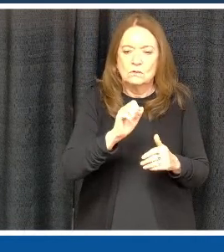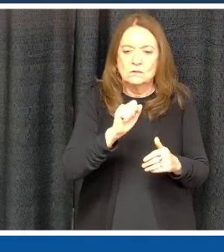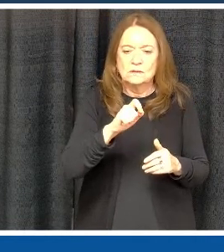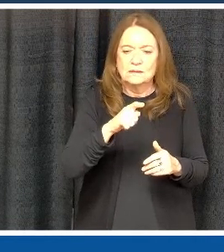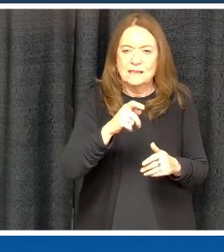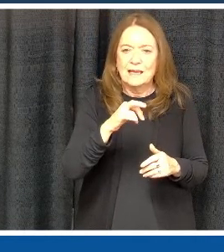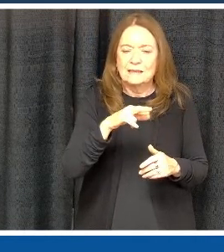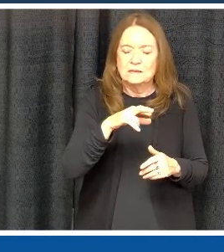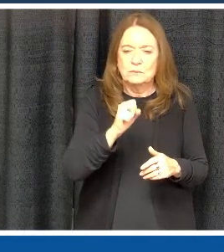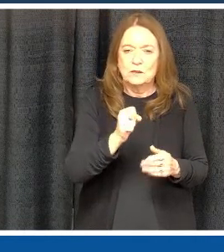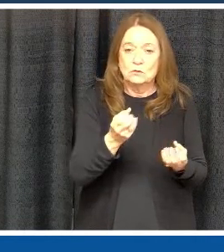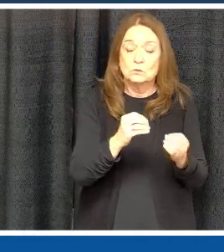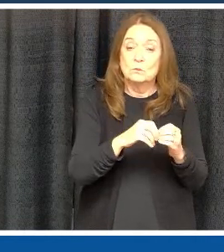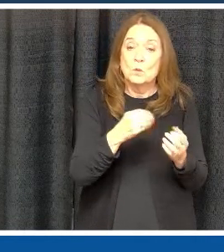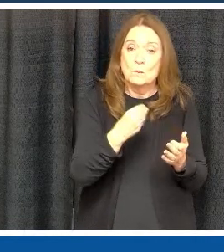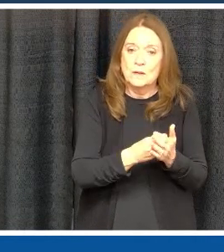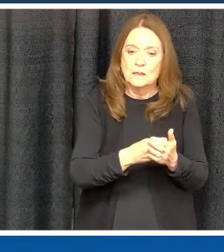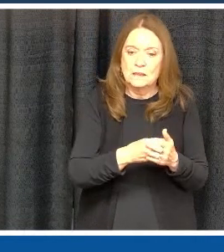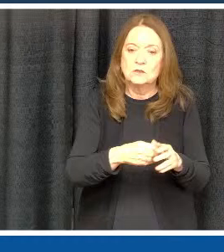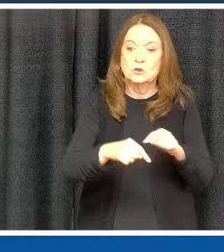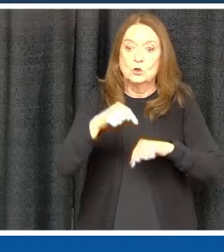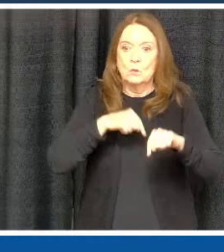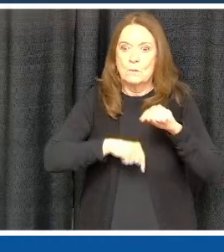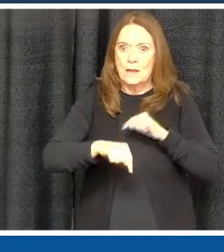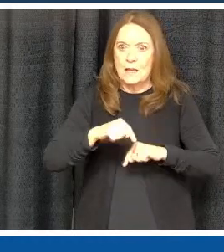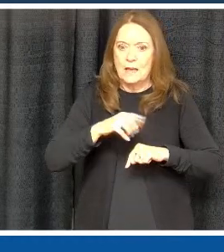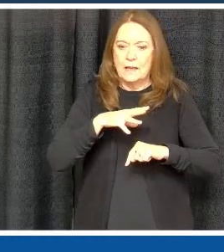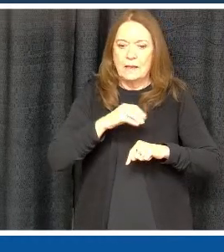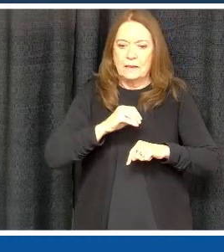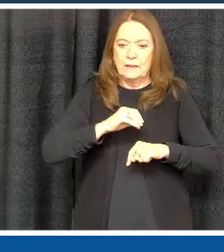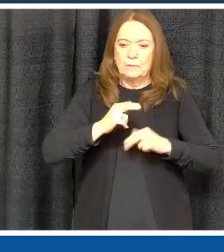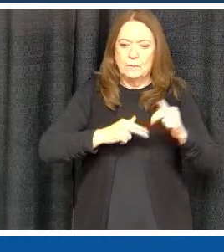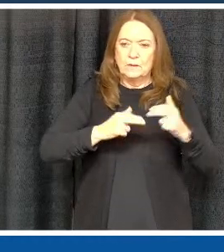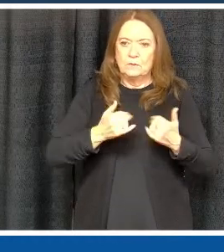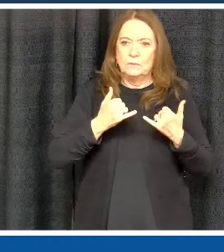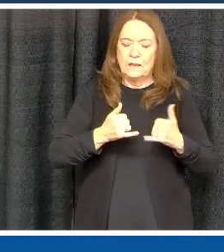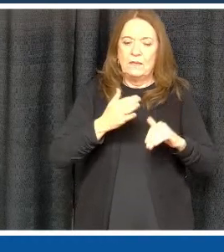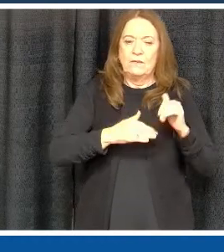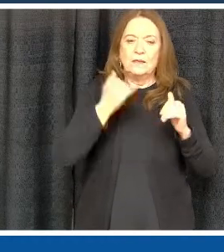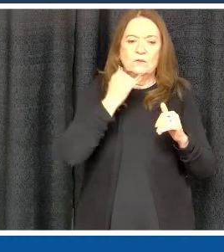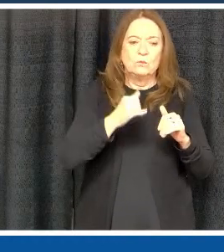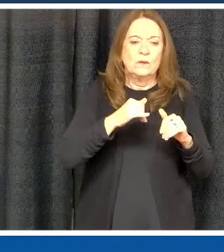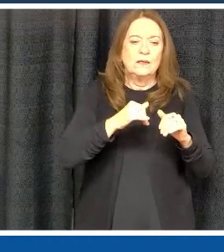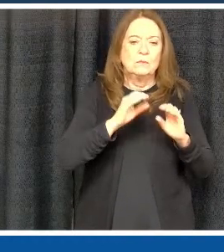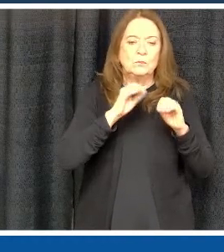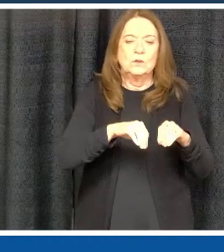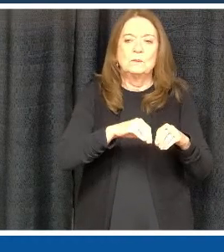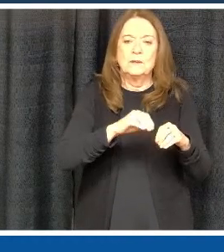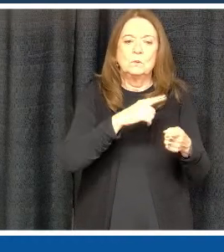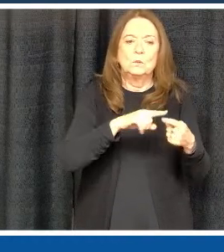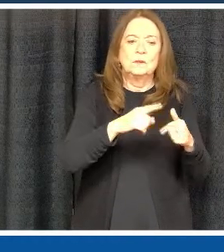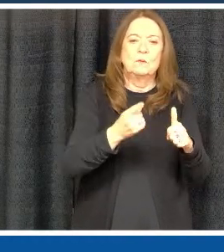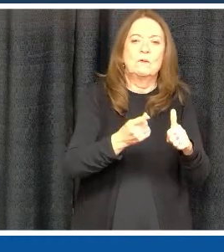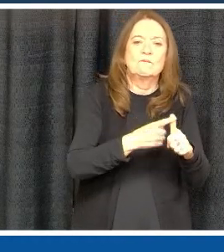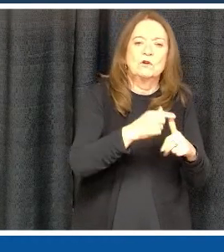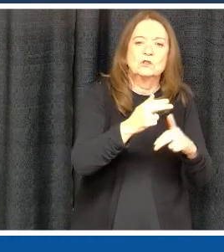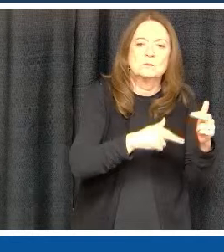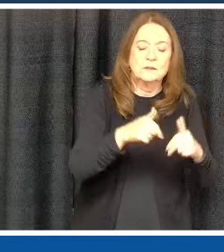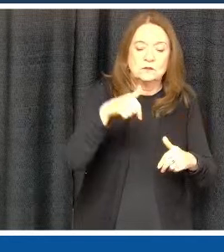a more money to go back and infill than if we just put them in the first time. So this ordinance is aimed